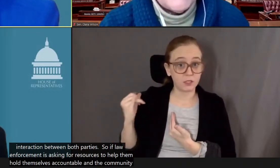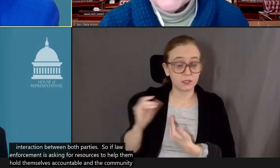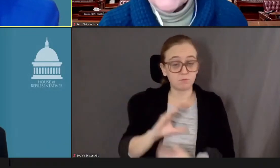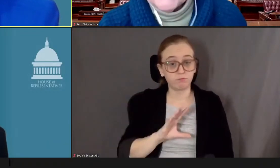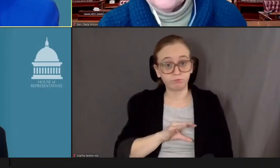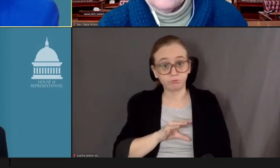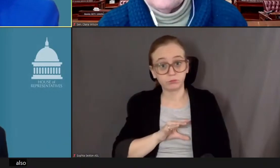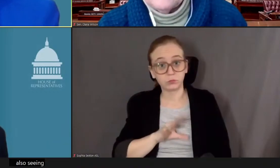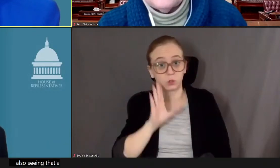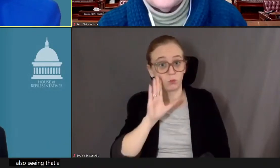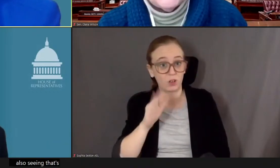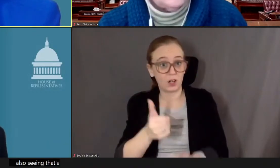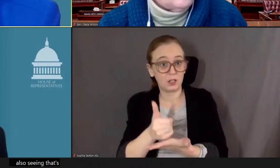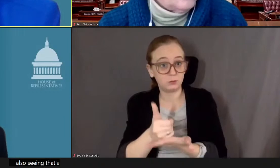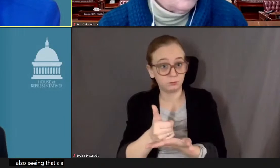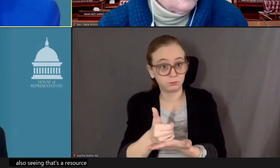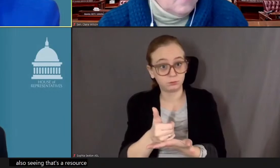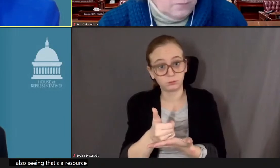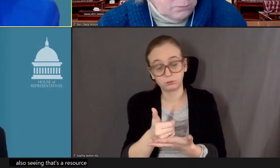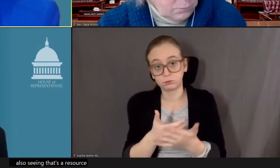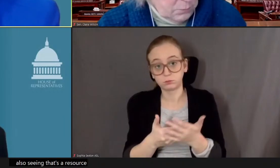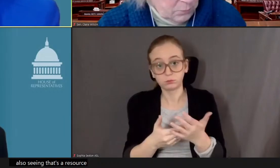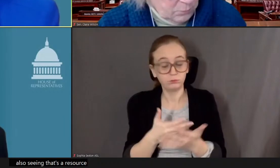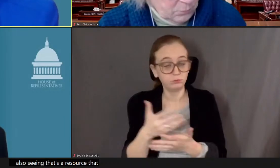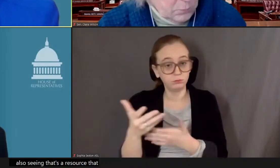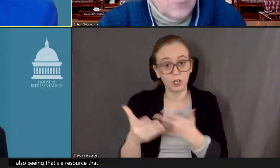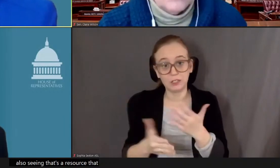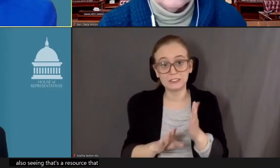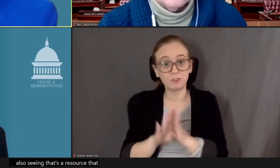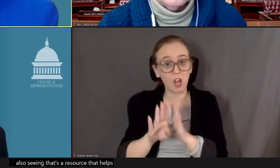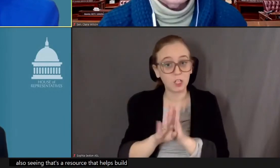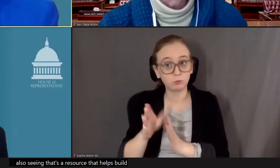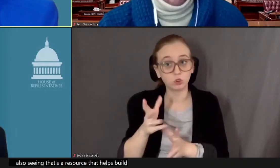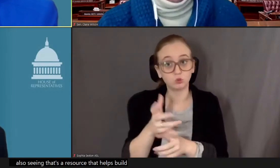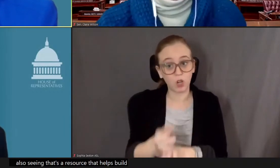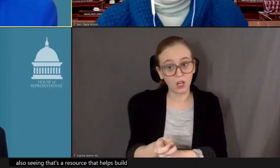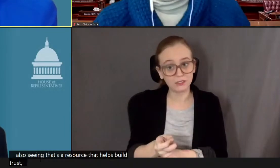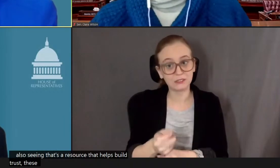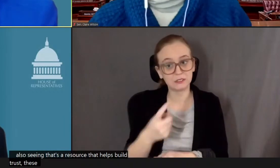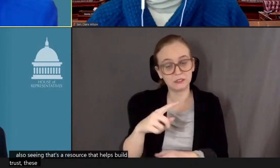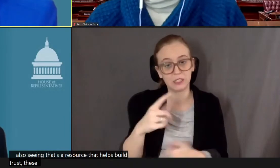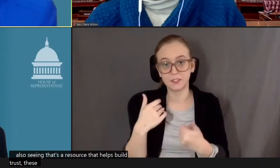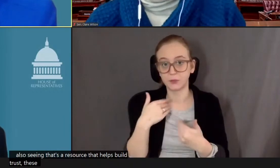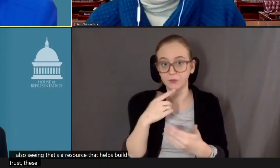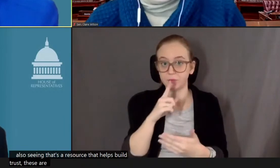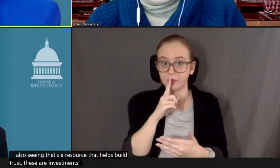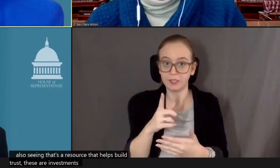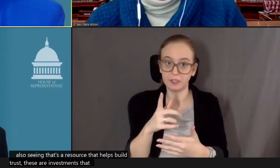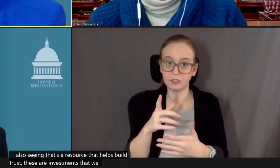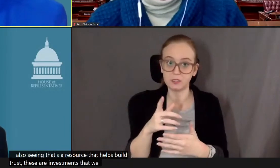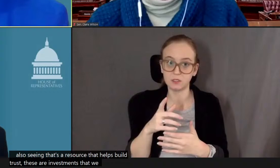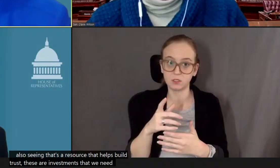a resource that helps build trust, these are investments that we need to make.